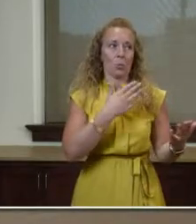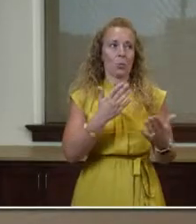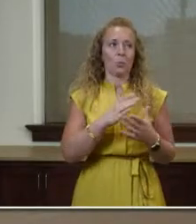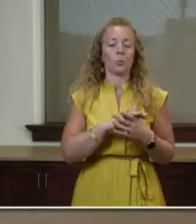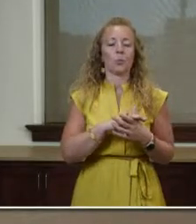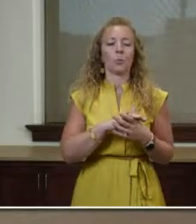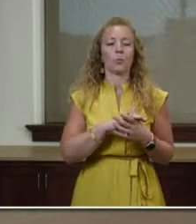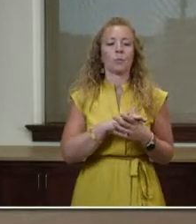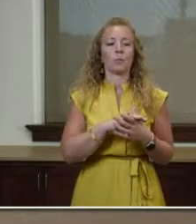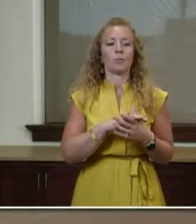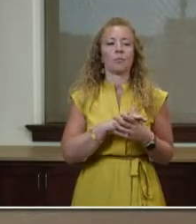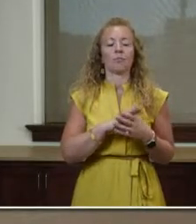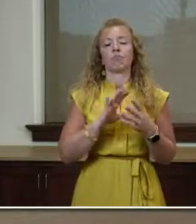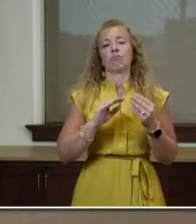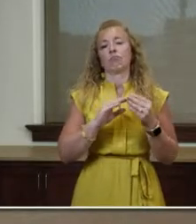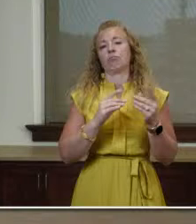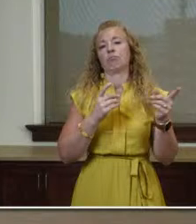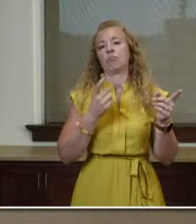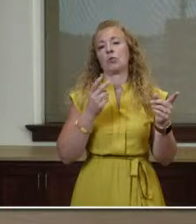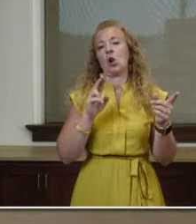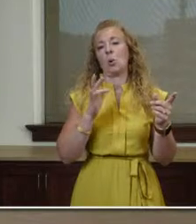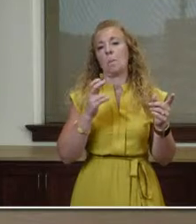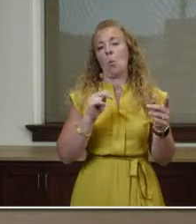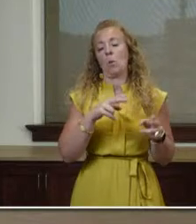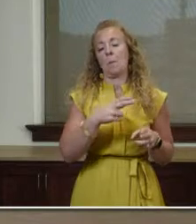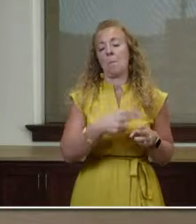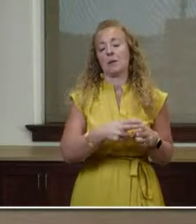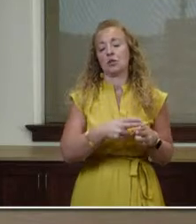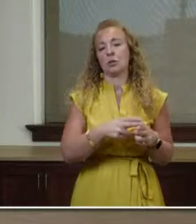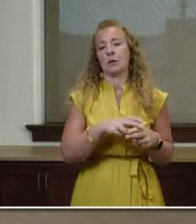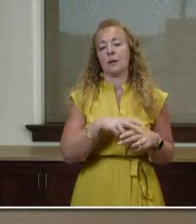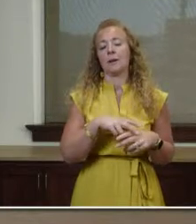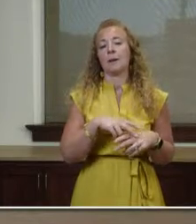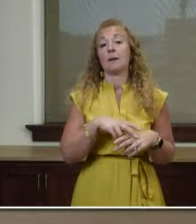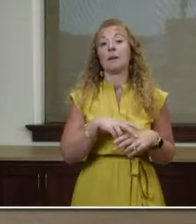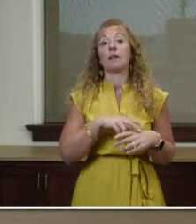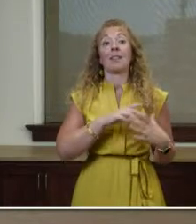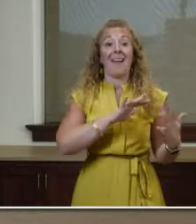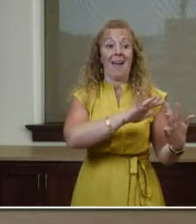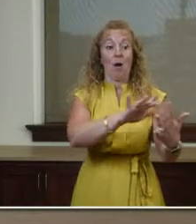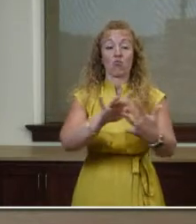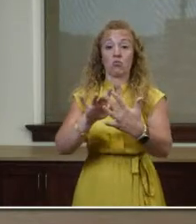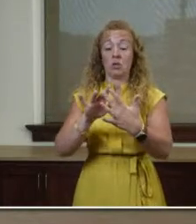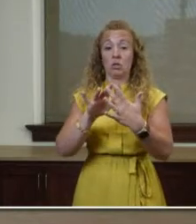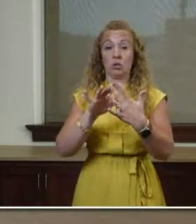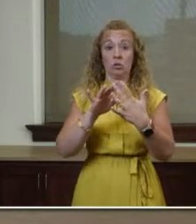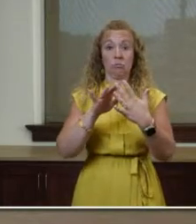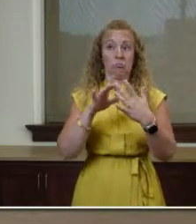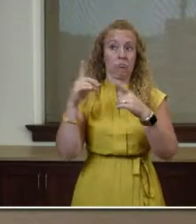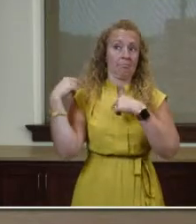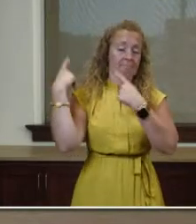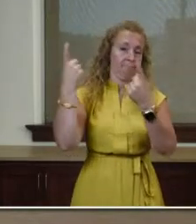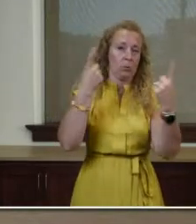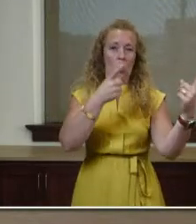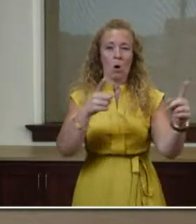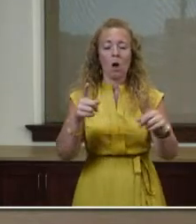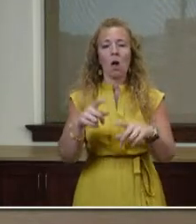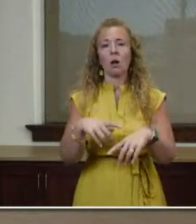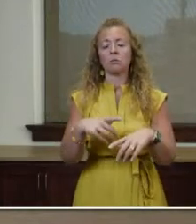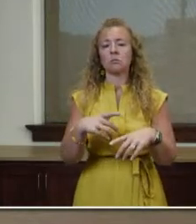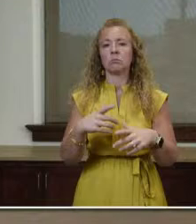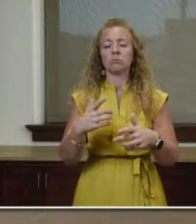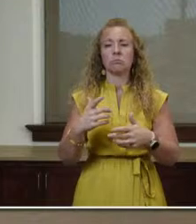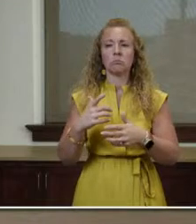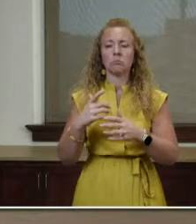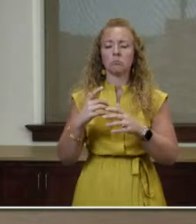echo something Dr. Bogan said in her final remarks are the outreach that has happened with so many partners